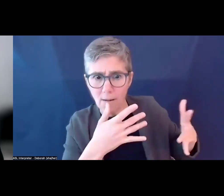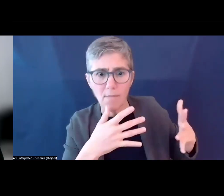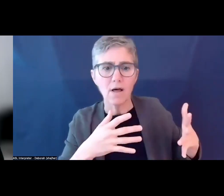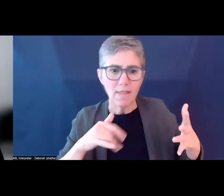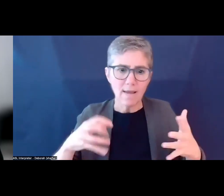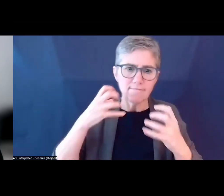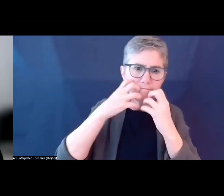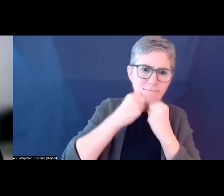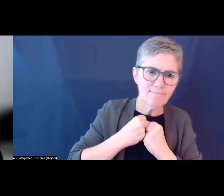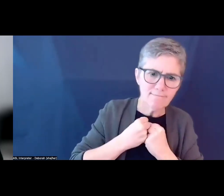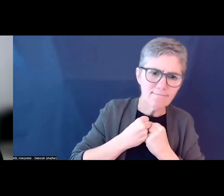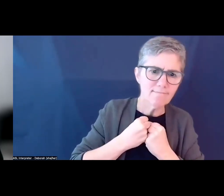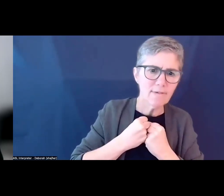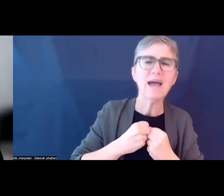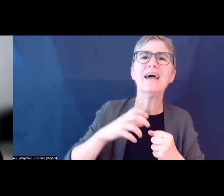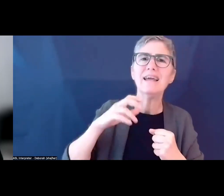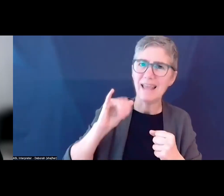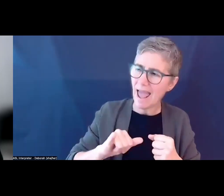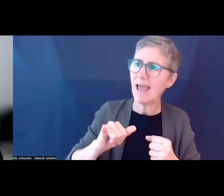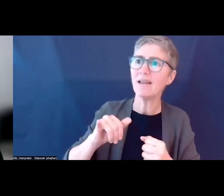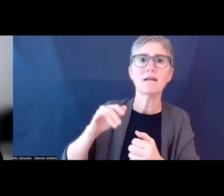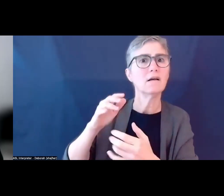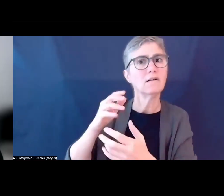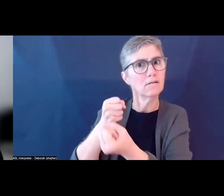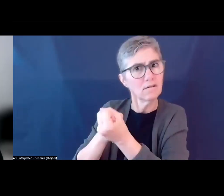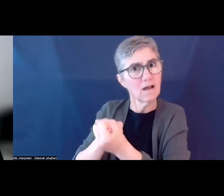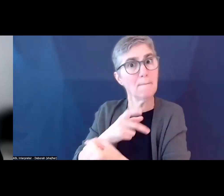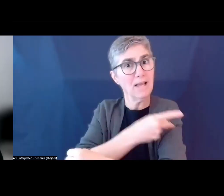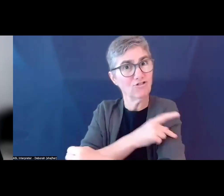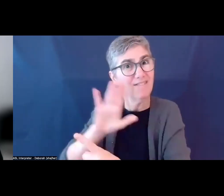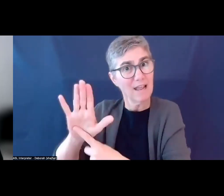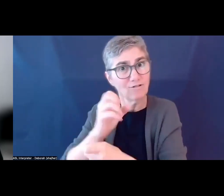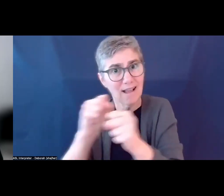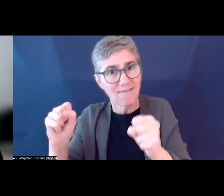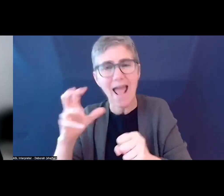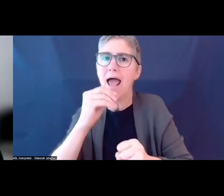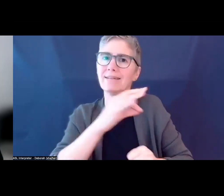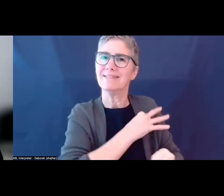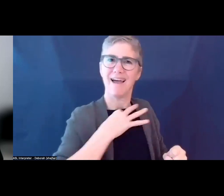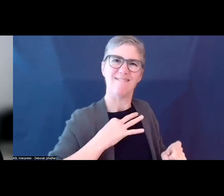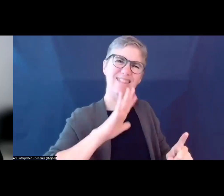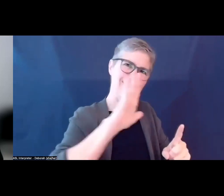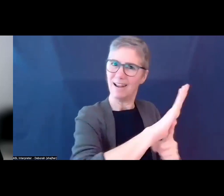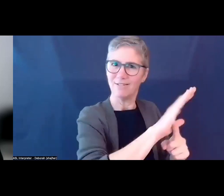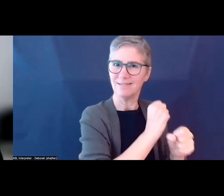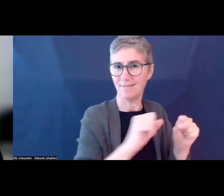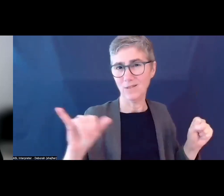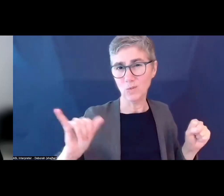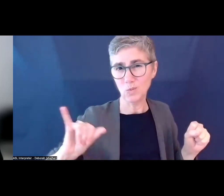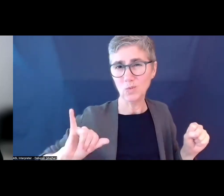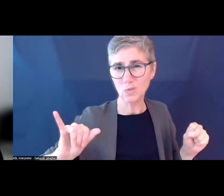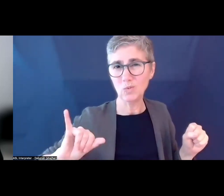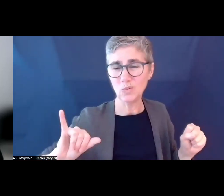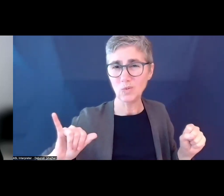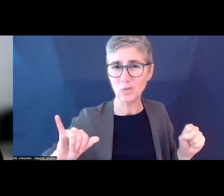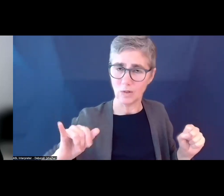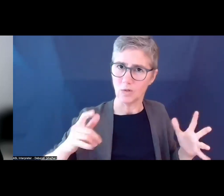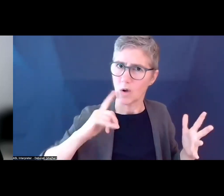Also, it also became more aligned as a team by improving